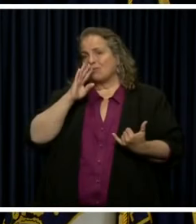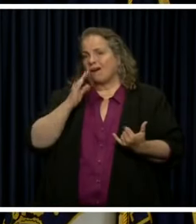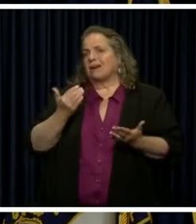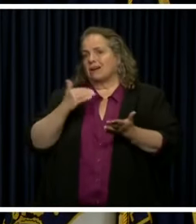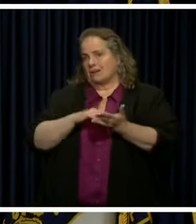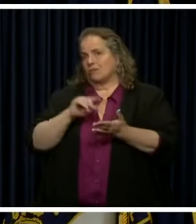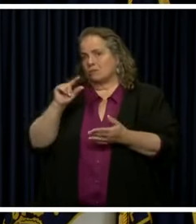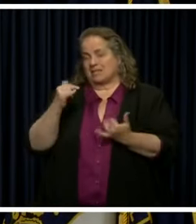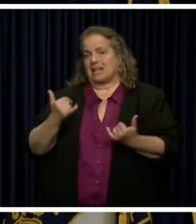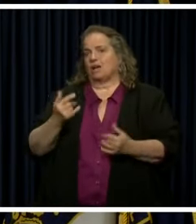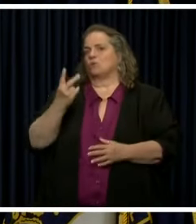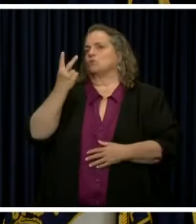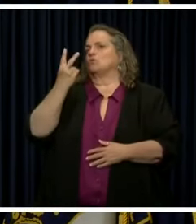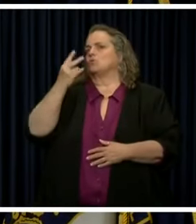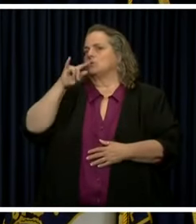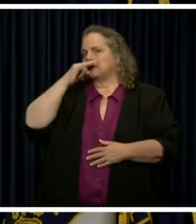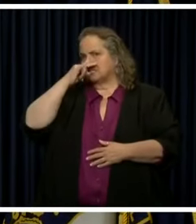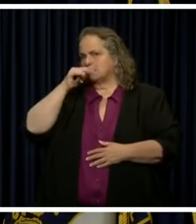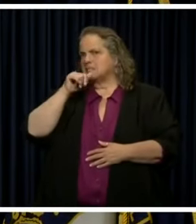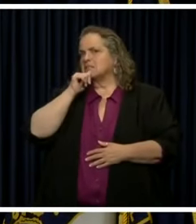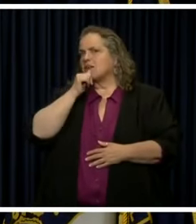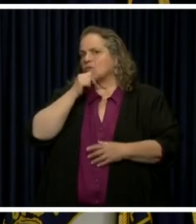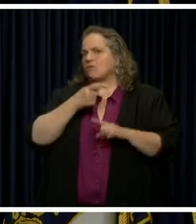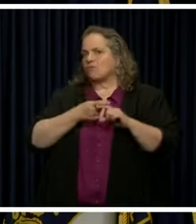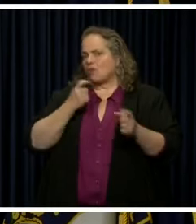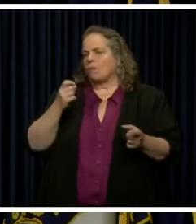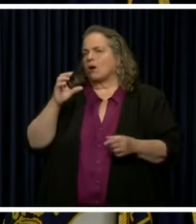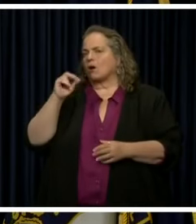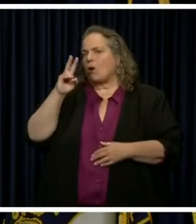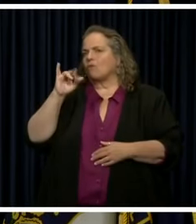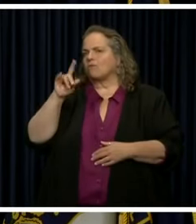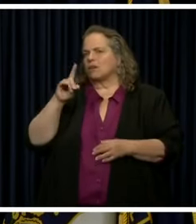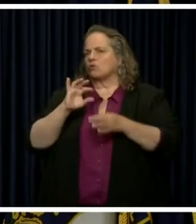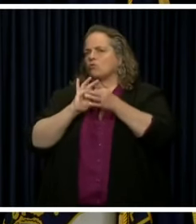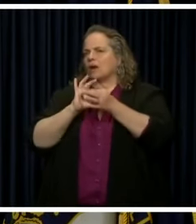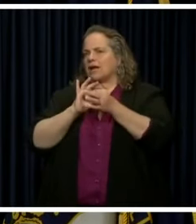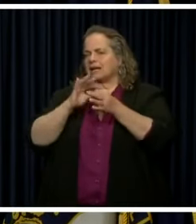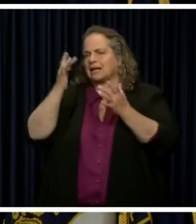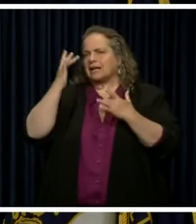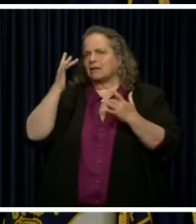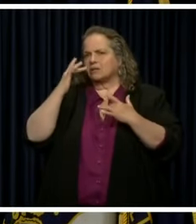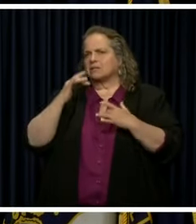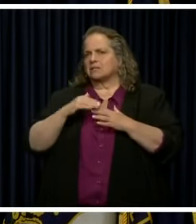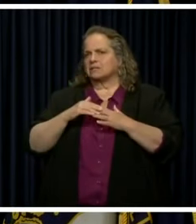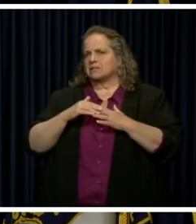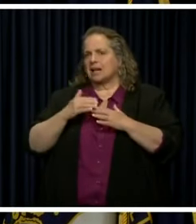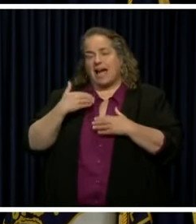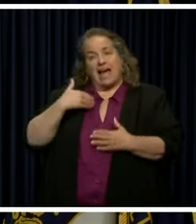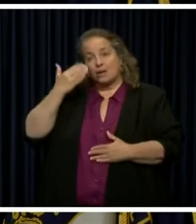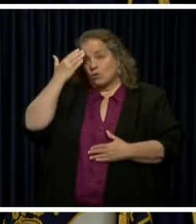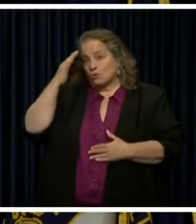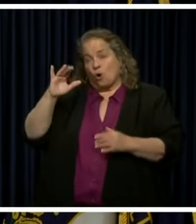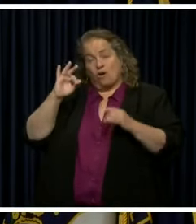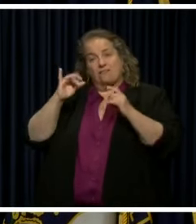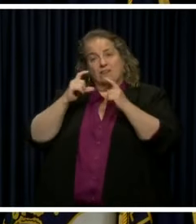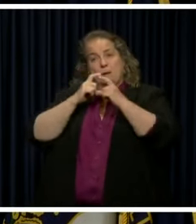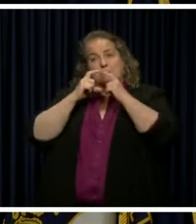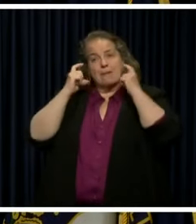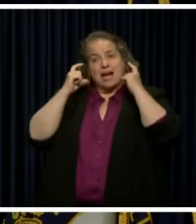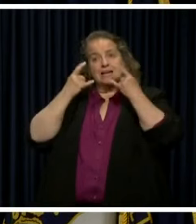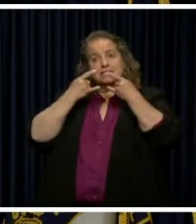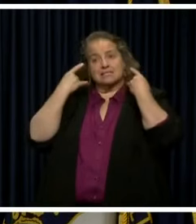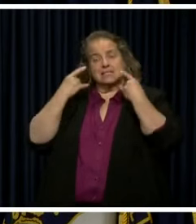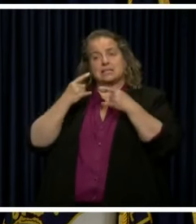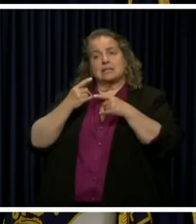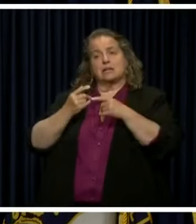this COVID-related illness. I don't know if this keeps me from getting it and bringing it home to my family. I think it does.